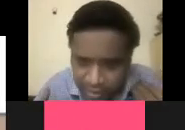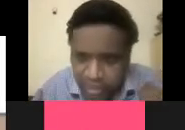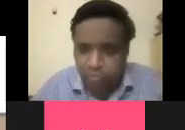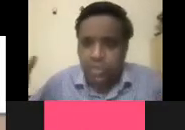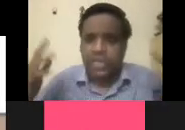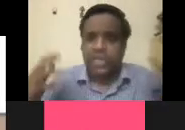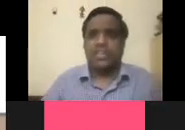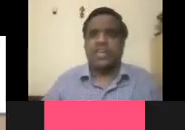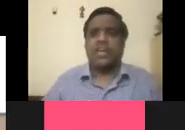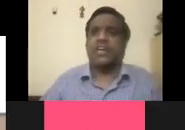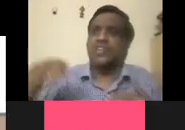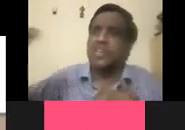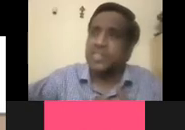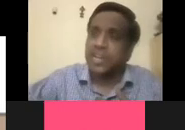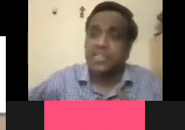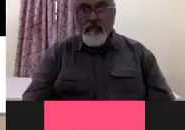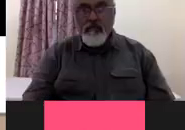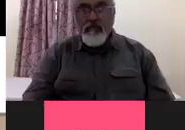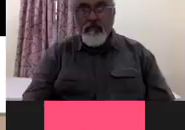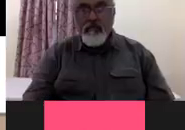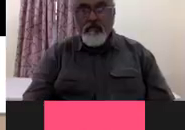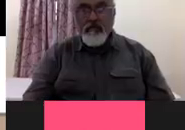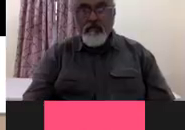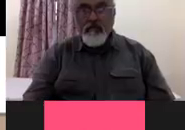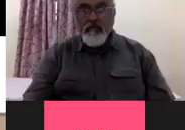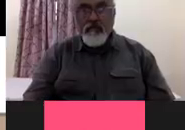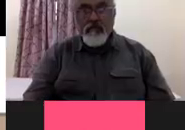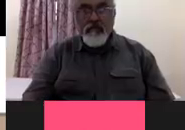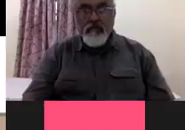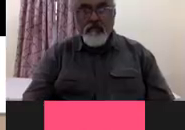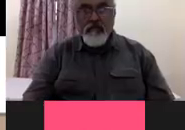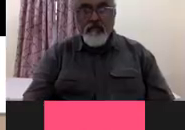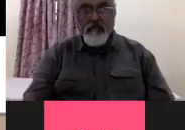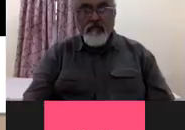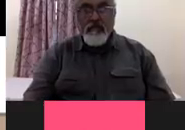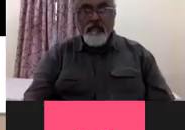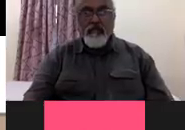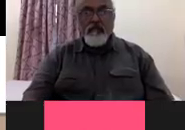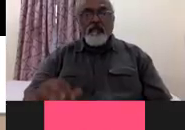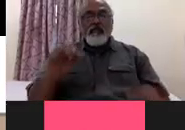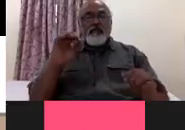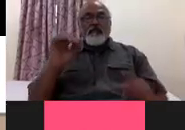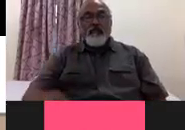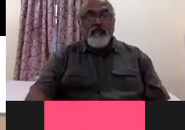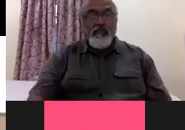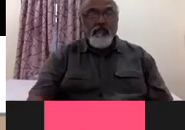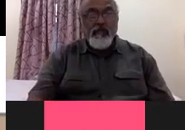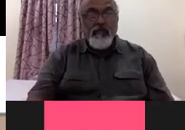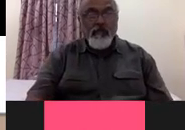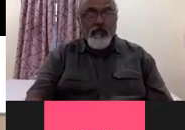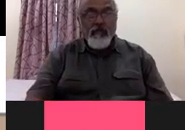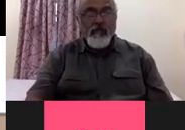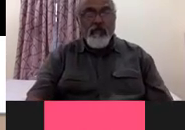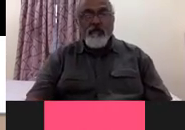bande aise interviews attend karte hain. Har jagah is tarah ki shanka wali statement unke dusre se aata hai. intentionally